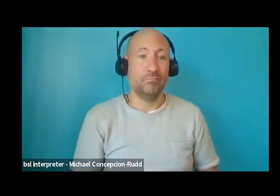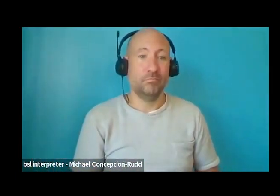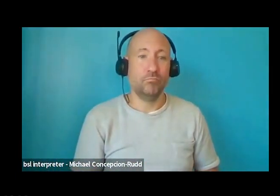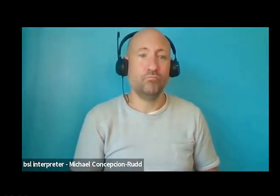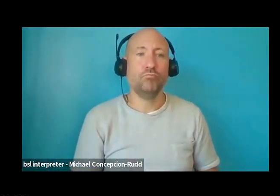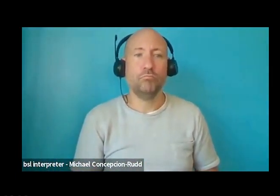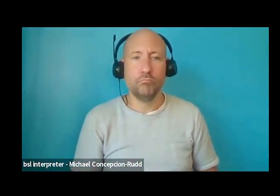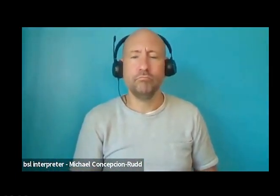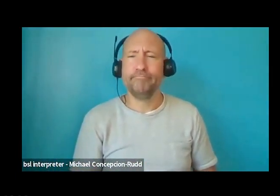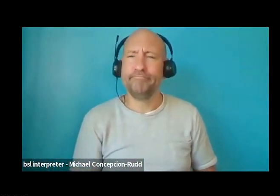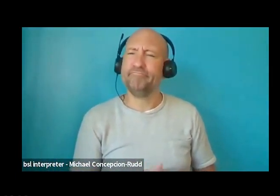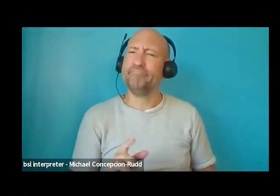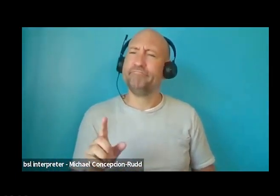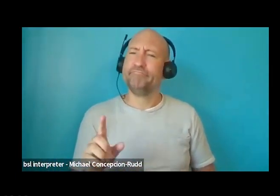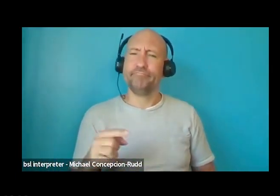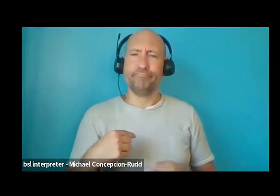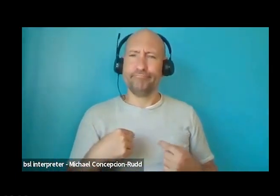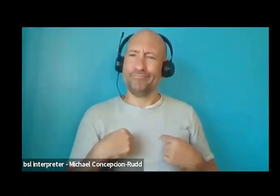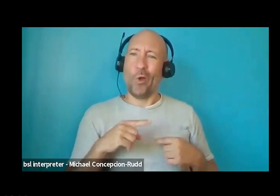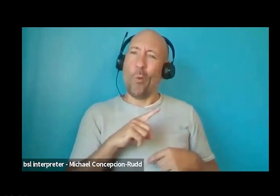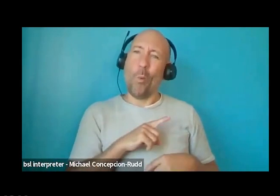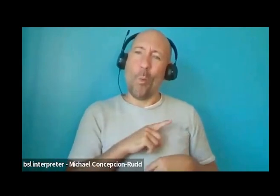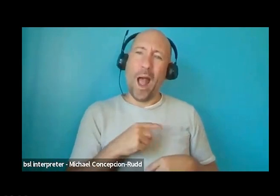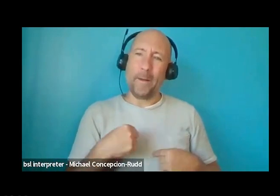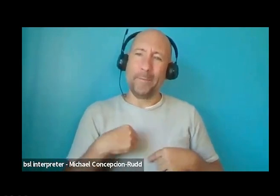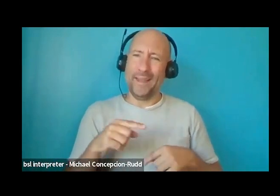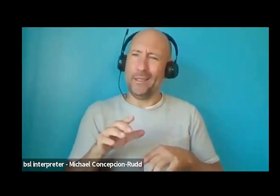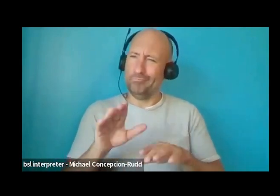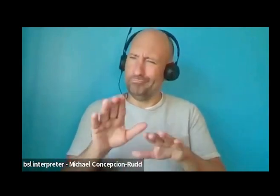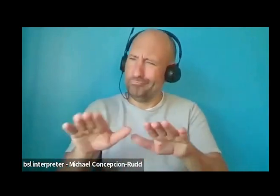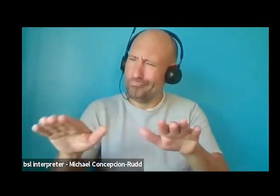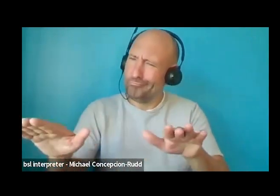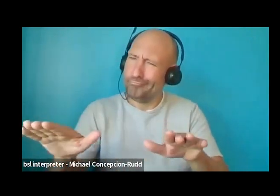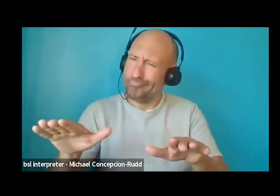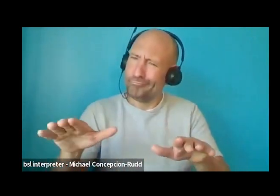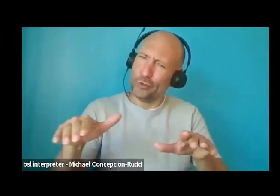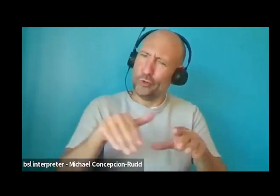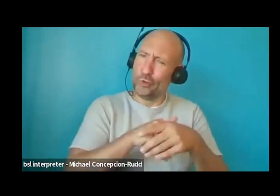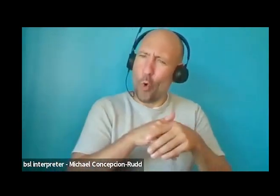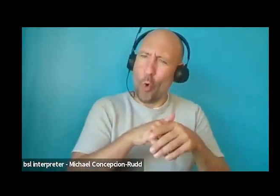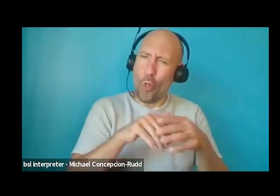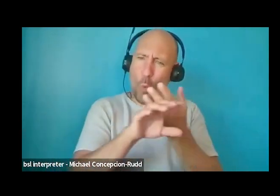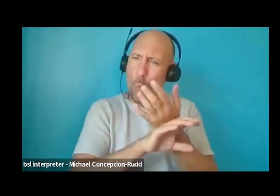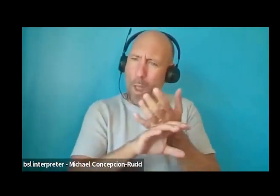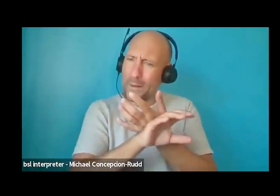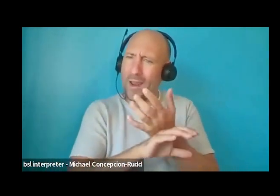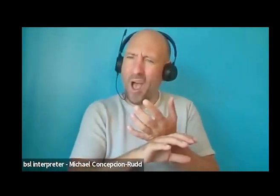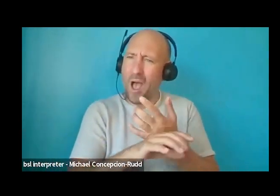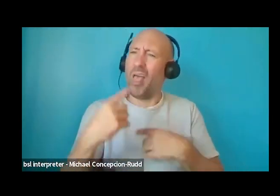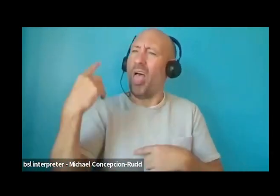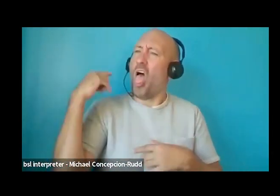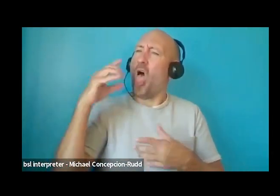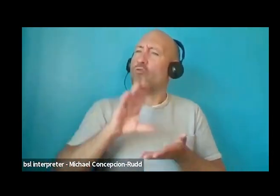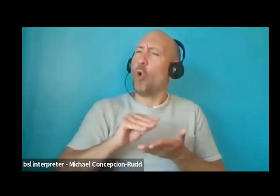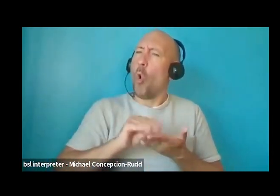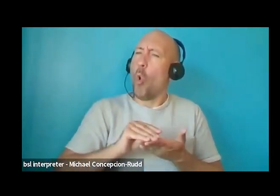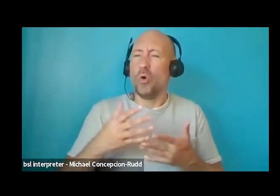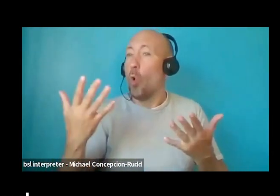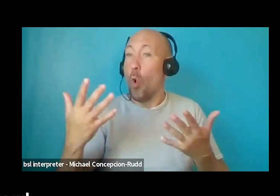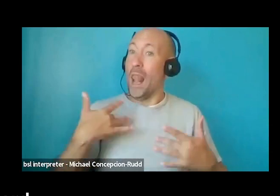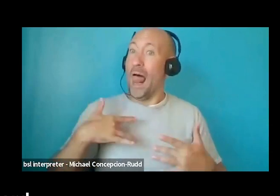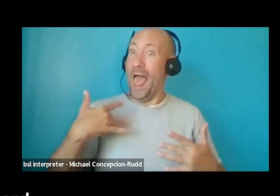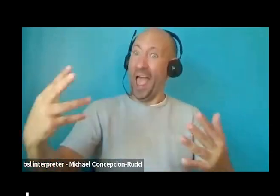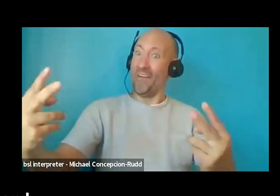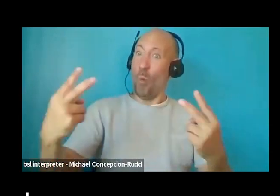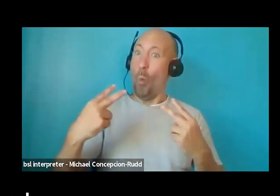The reason that I'm encouraging you to sign up to the webinars, either to watch it in real time or retrospectively,